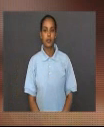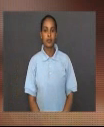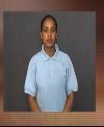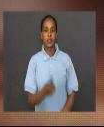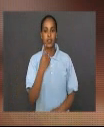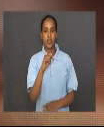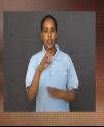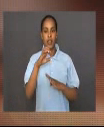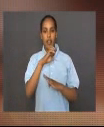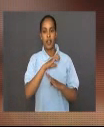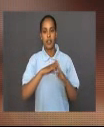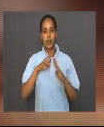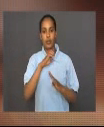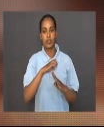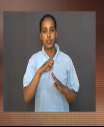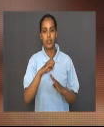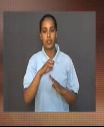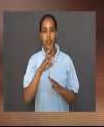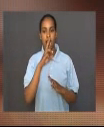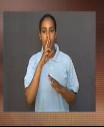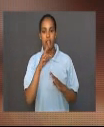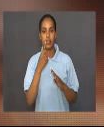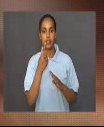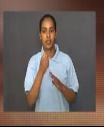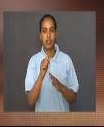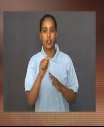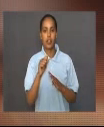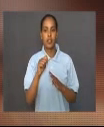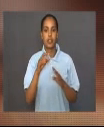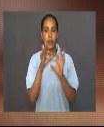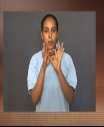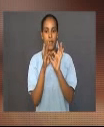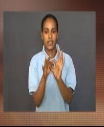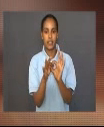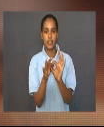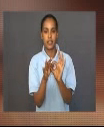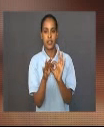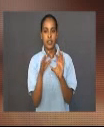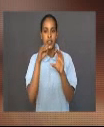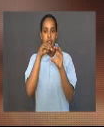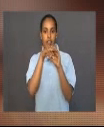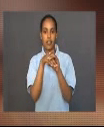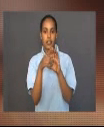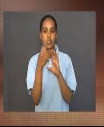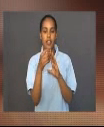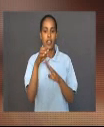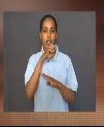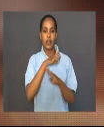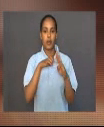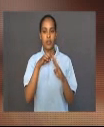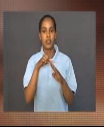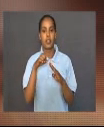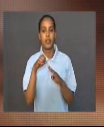The electrodes are the rods submerged in the electrolyte.